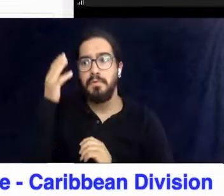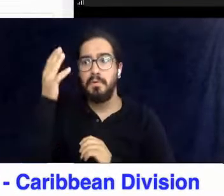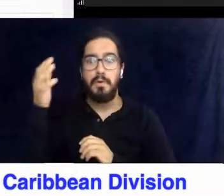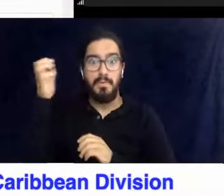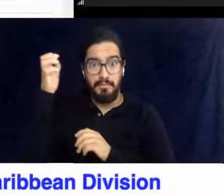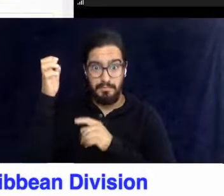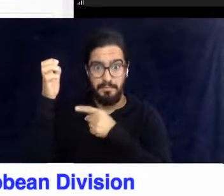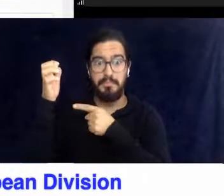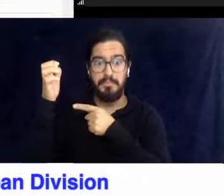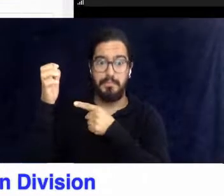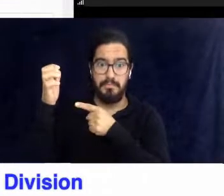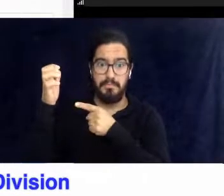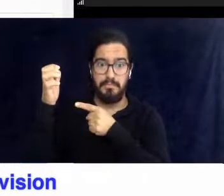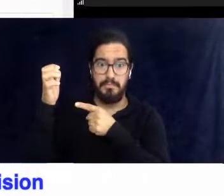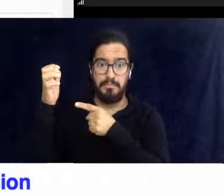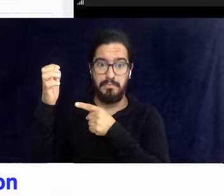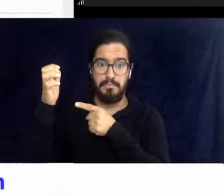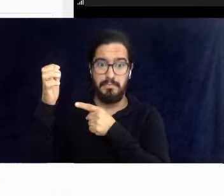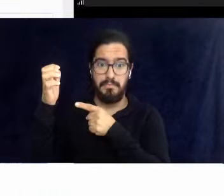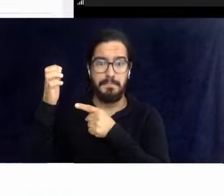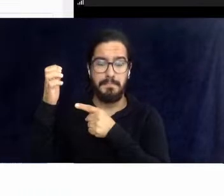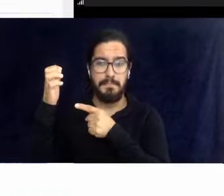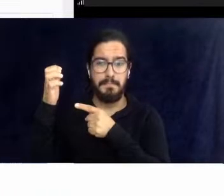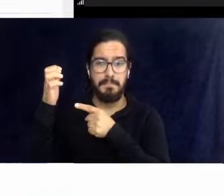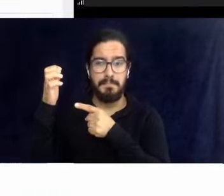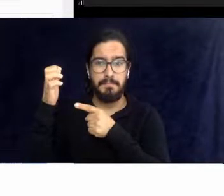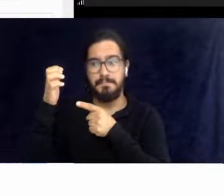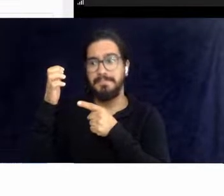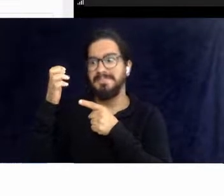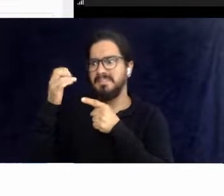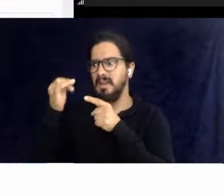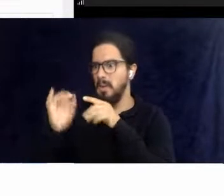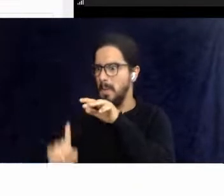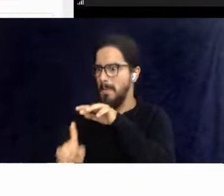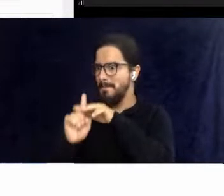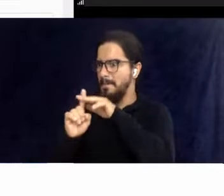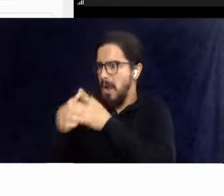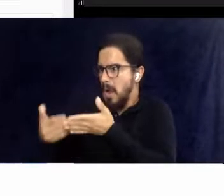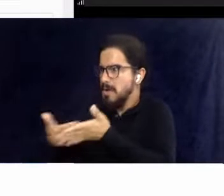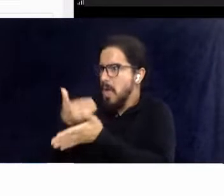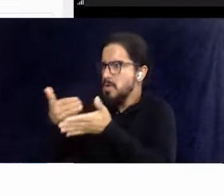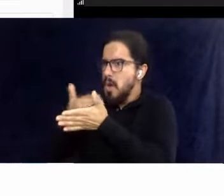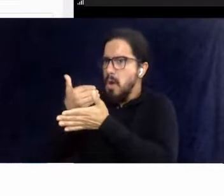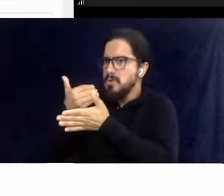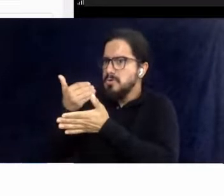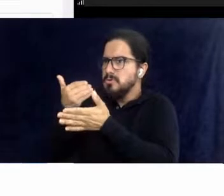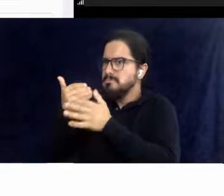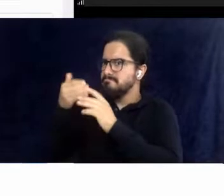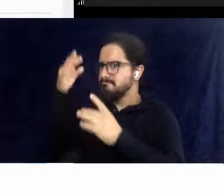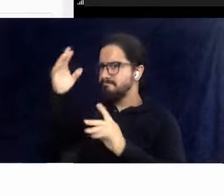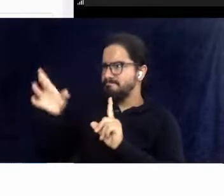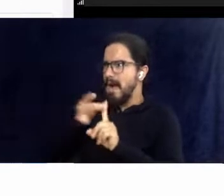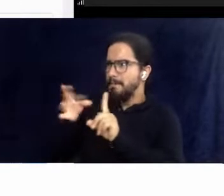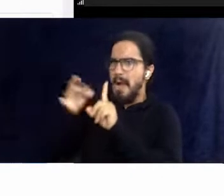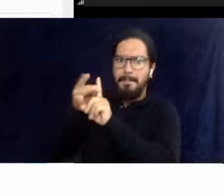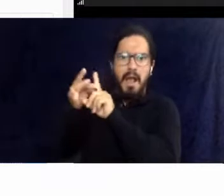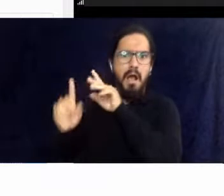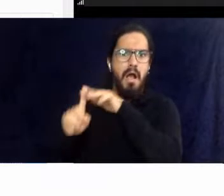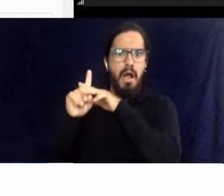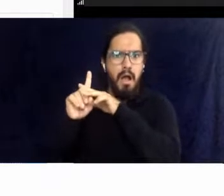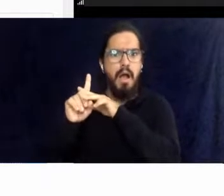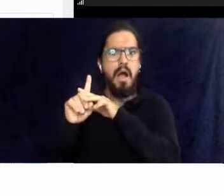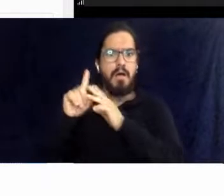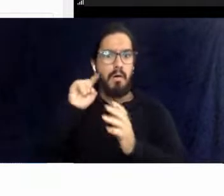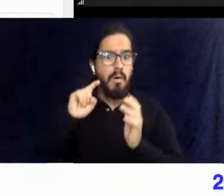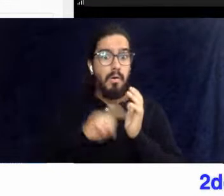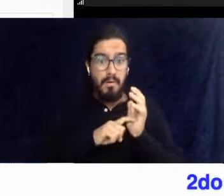of the upsurge in cases and new cases being seen. And that is also noted in other regions, such as the